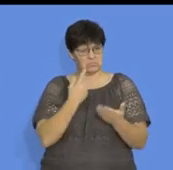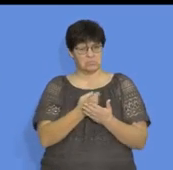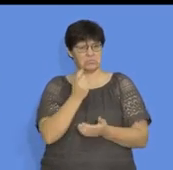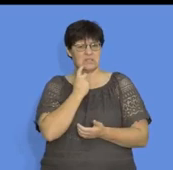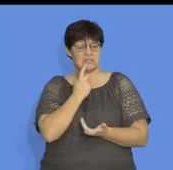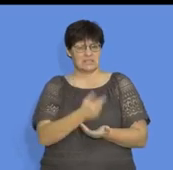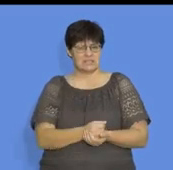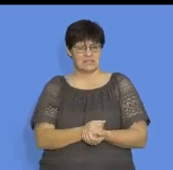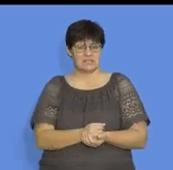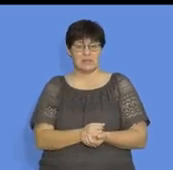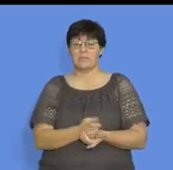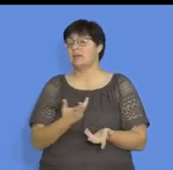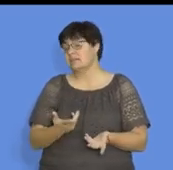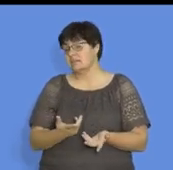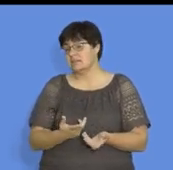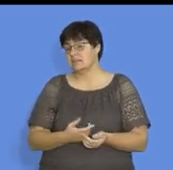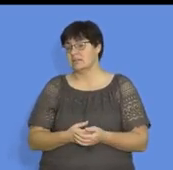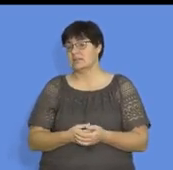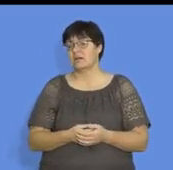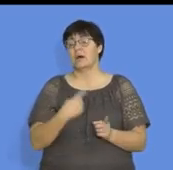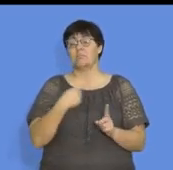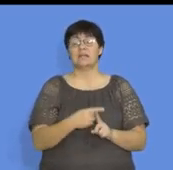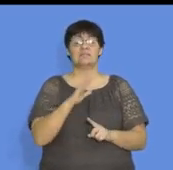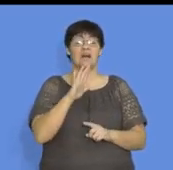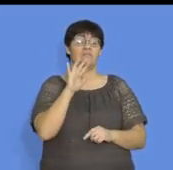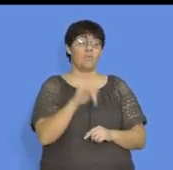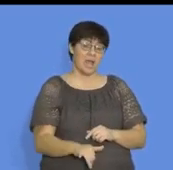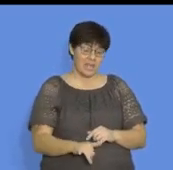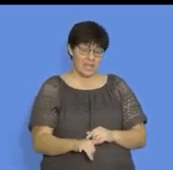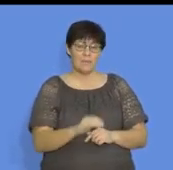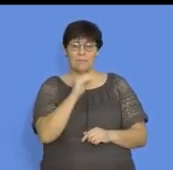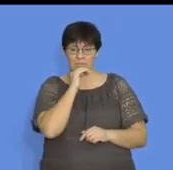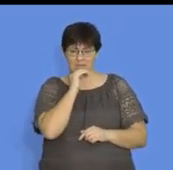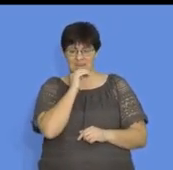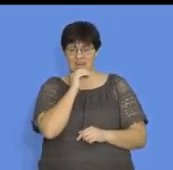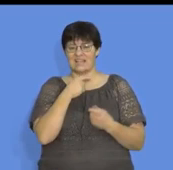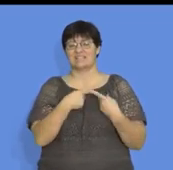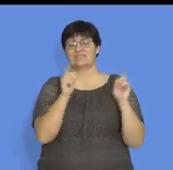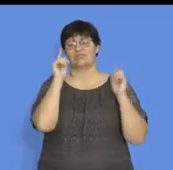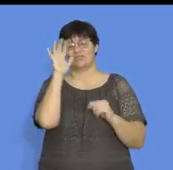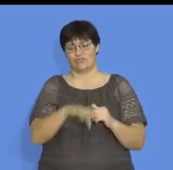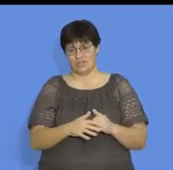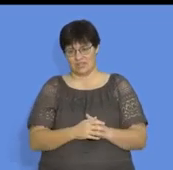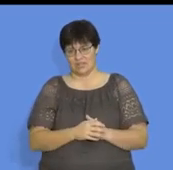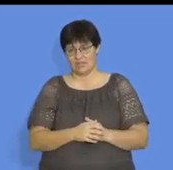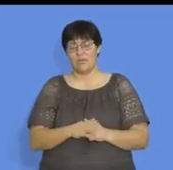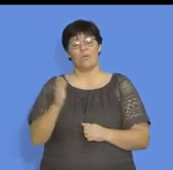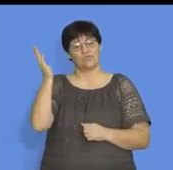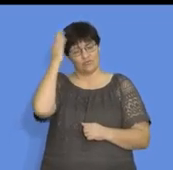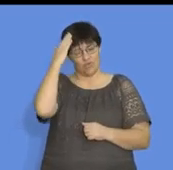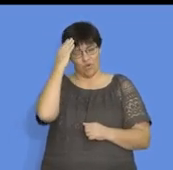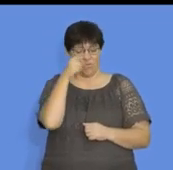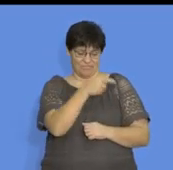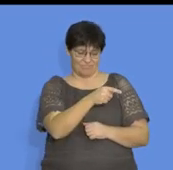definitely do. But if I then make it plus 5y, it then becomes a different story, because now it means you must know